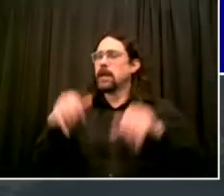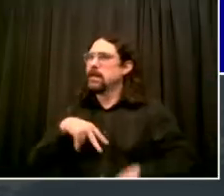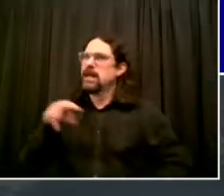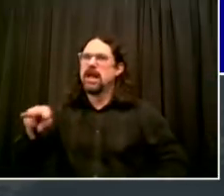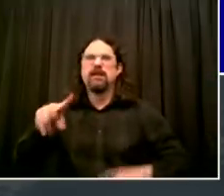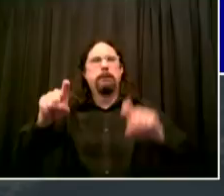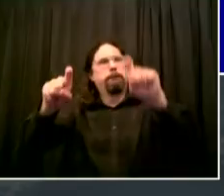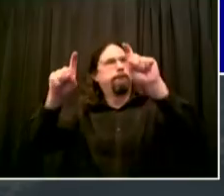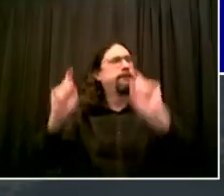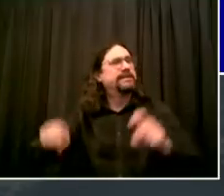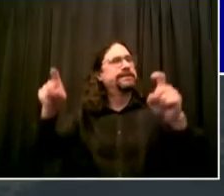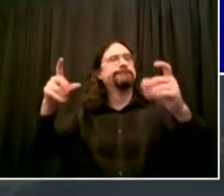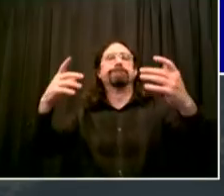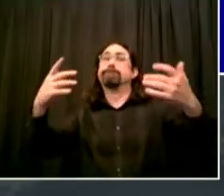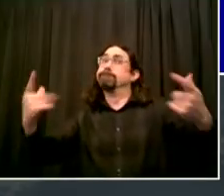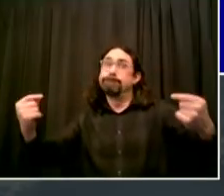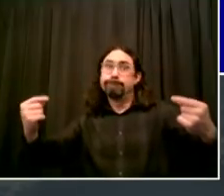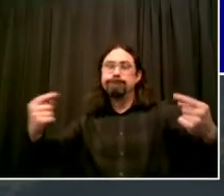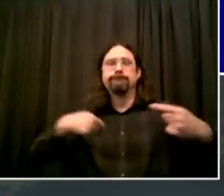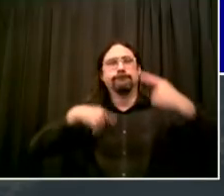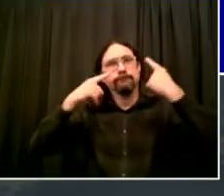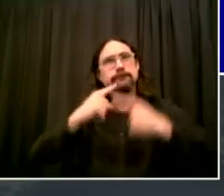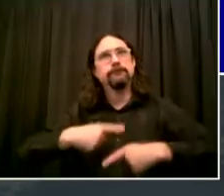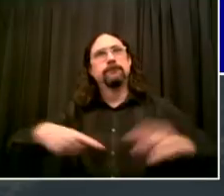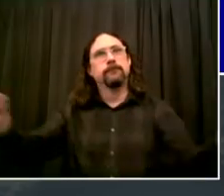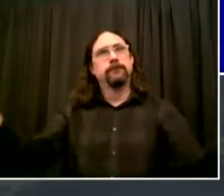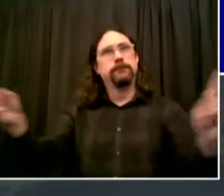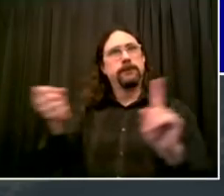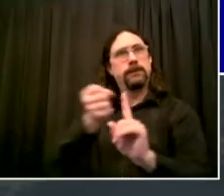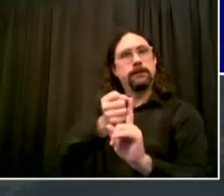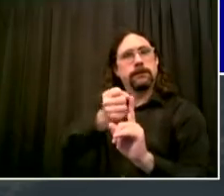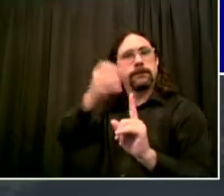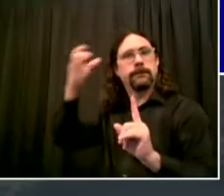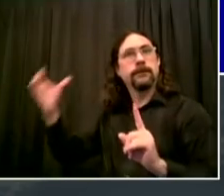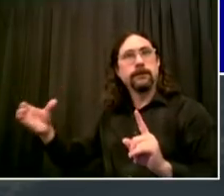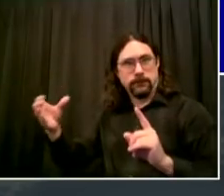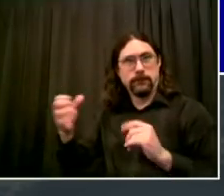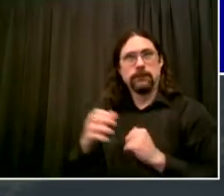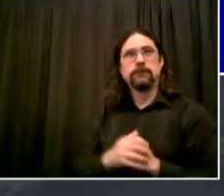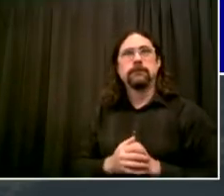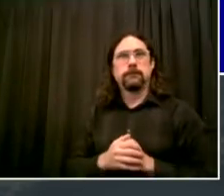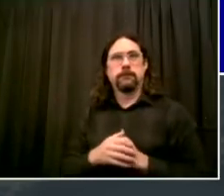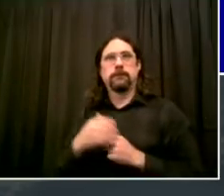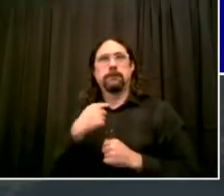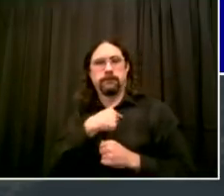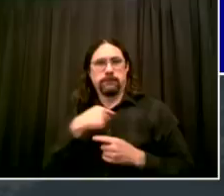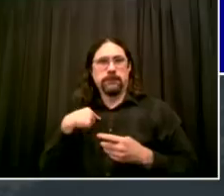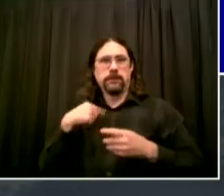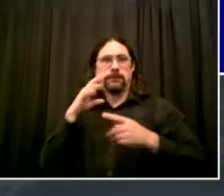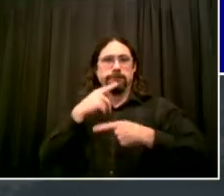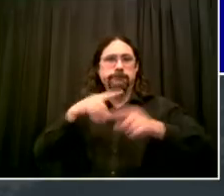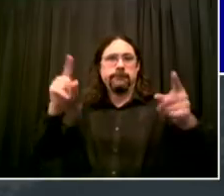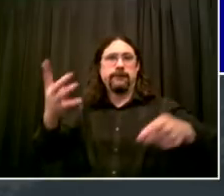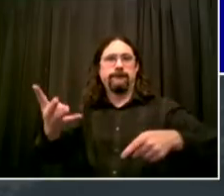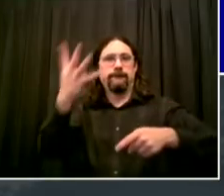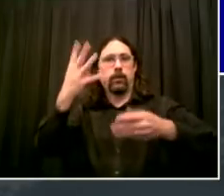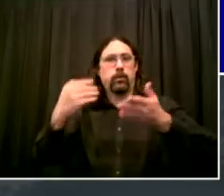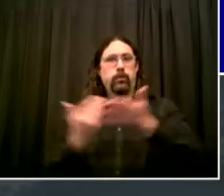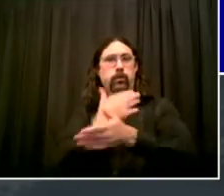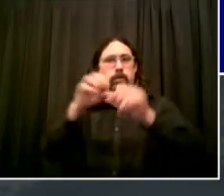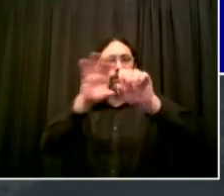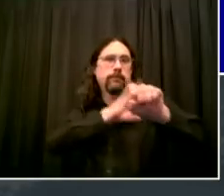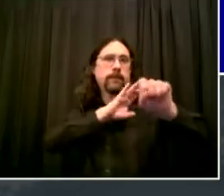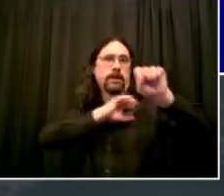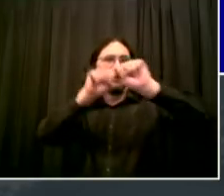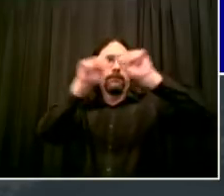the Bronx, Jamaica, Queens, Crown Heights, Brooklyn, and Canarsie in Brooklyn as well. With that expansion, the Cure Violence